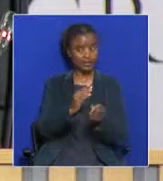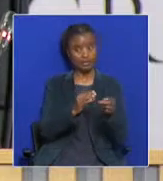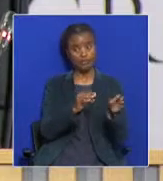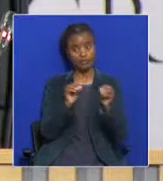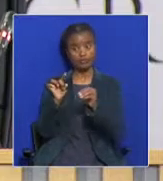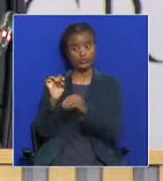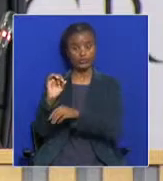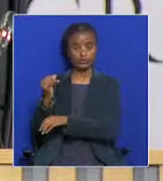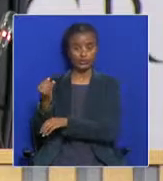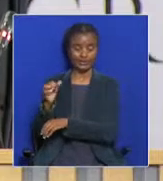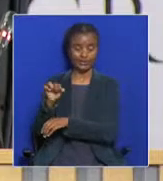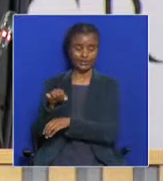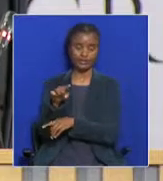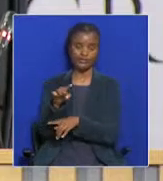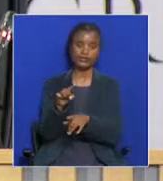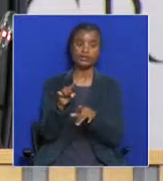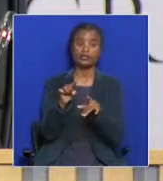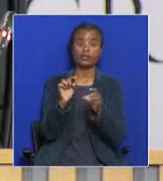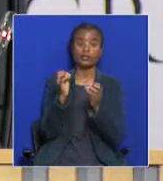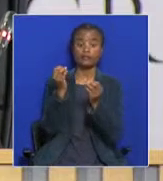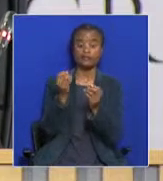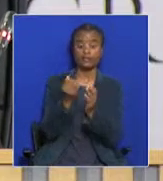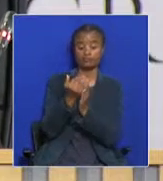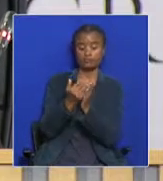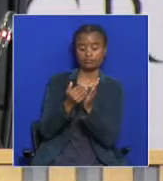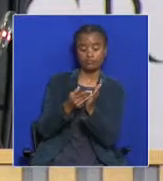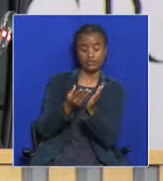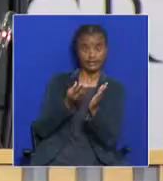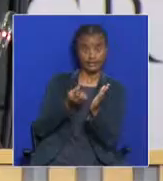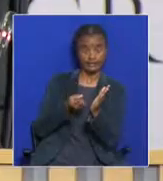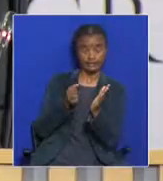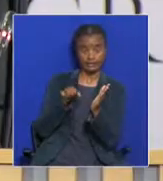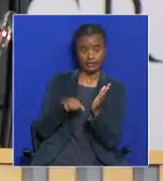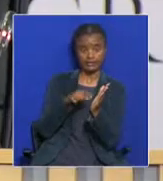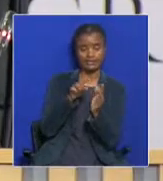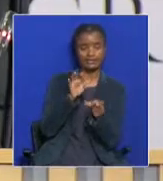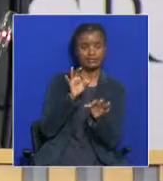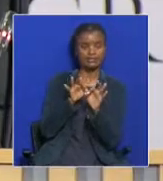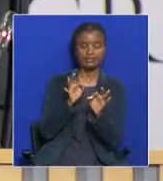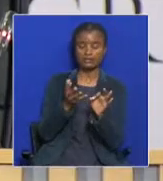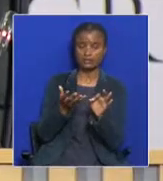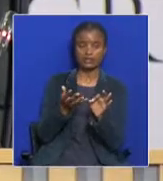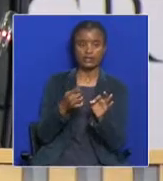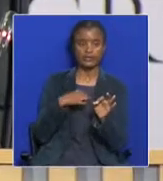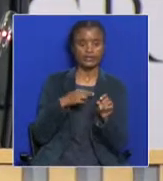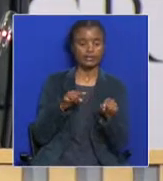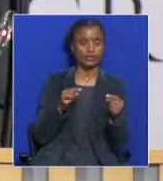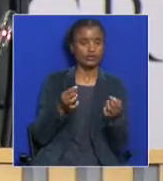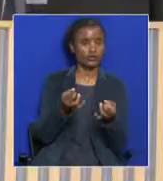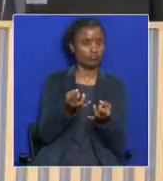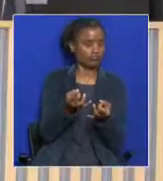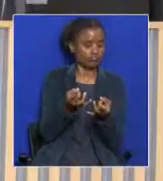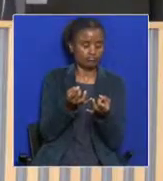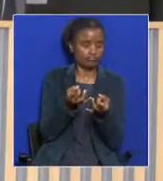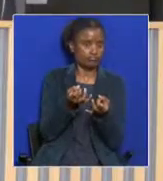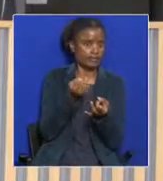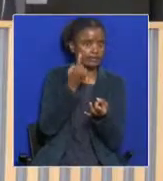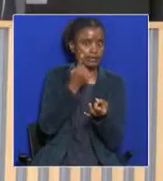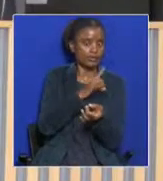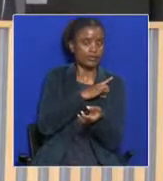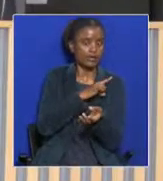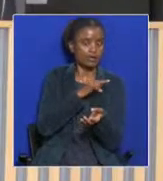the briefing. So he's not specific here, so I can't tell why he wrote it the way he wrote it, Commissioner,